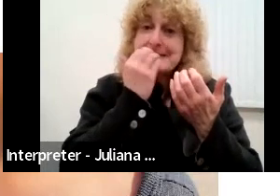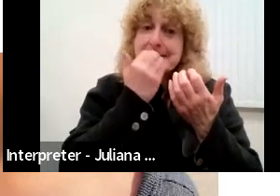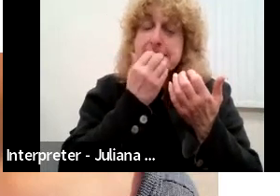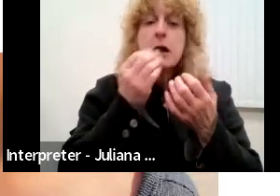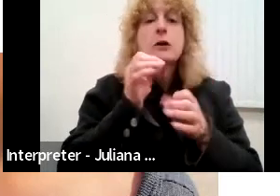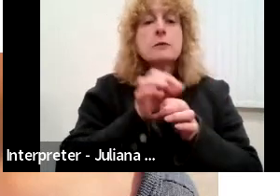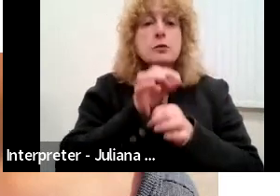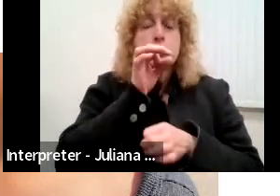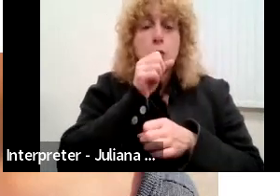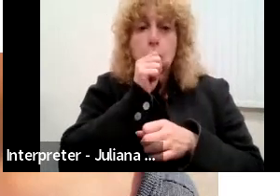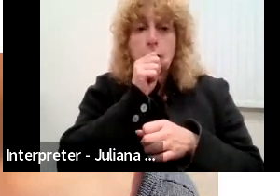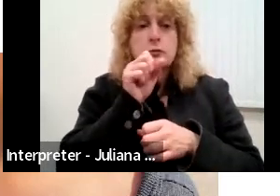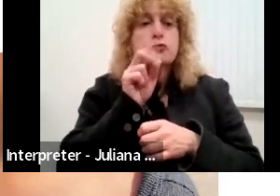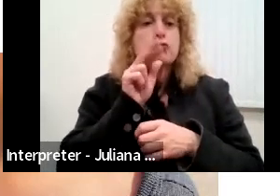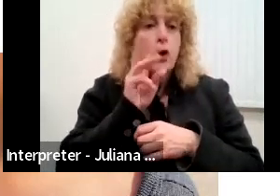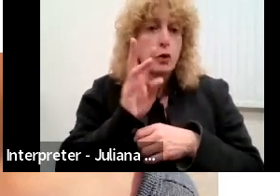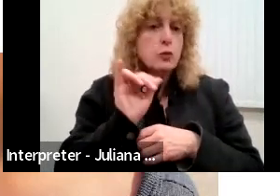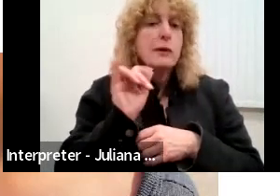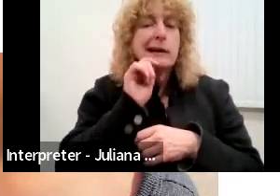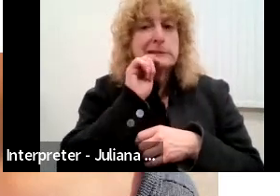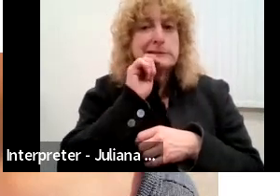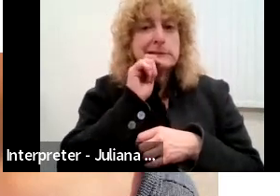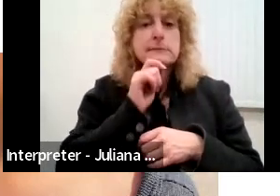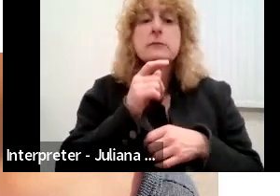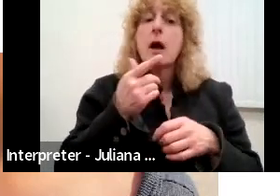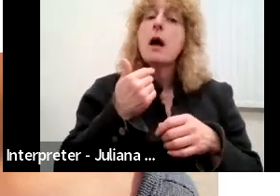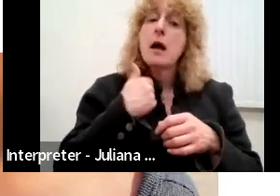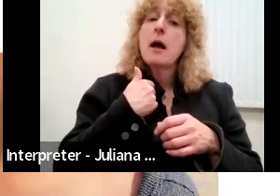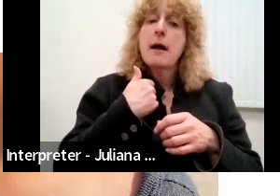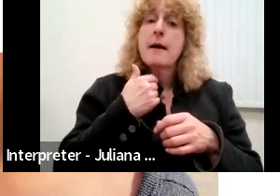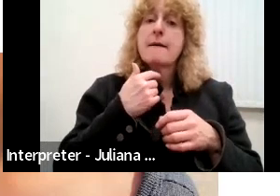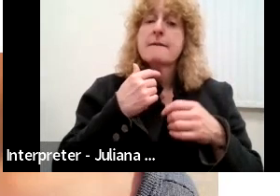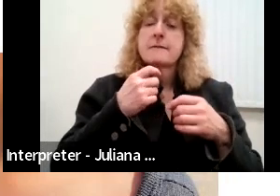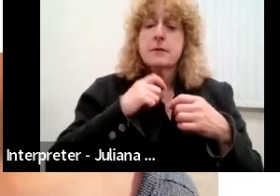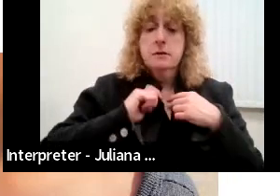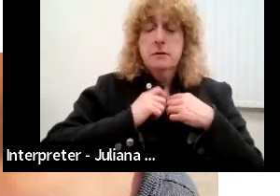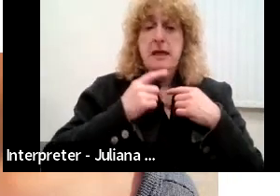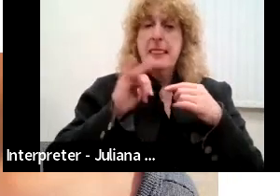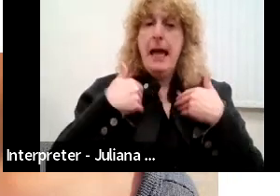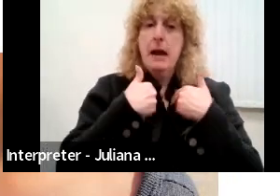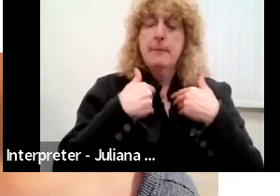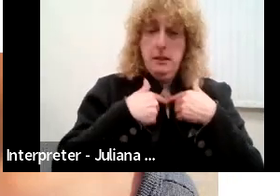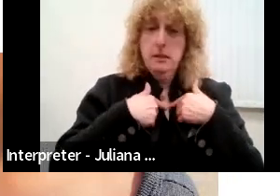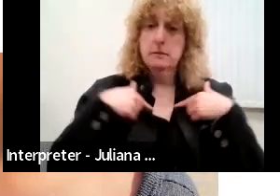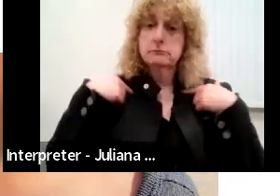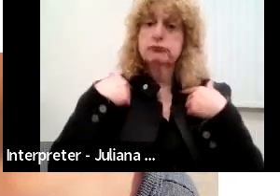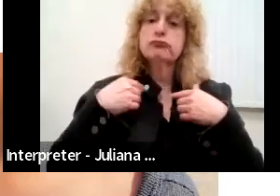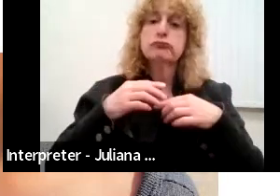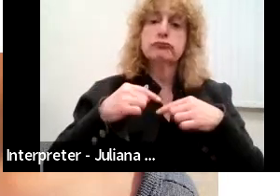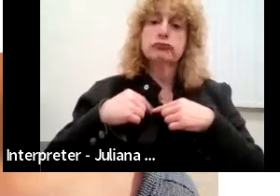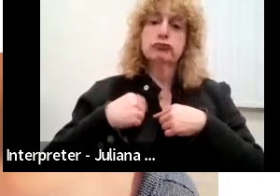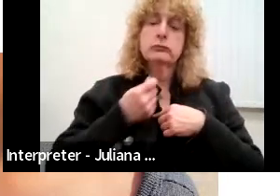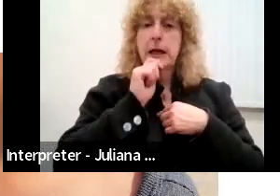My My son didn't kids chew have pencils, shoes that are shaped like animals, and they wear them on necklaces, and so it's like